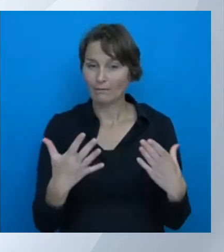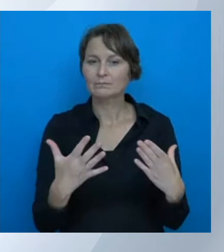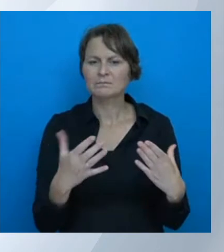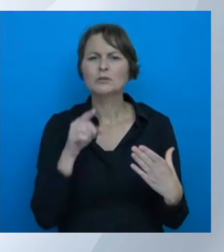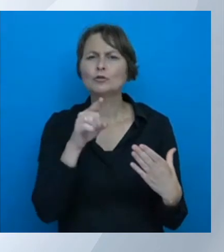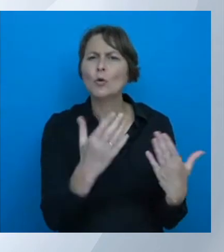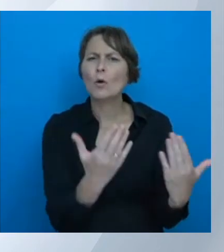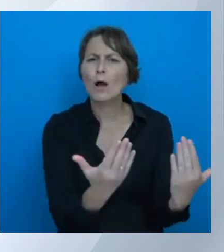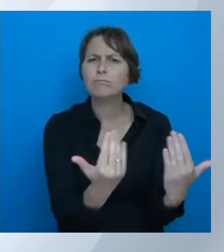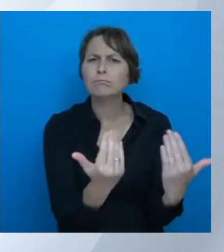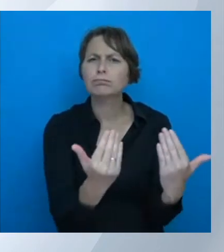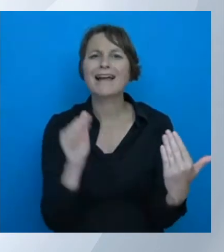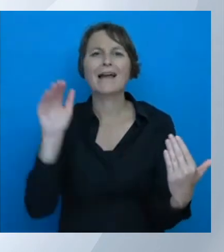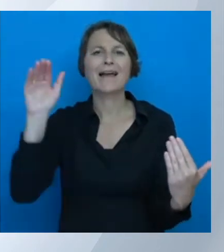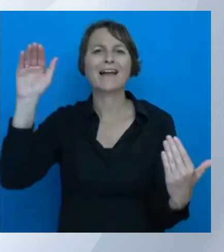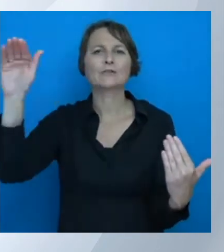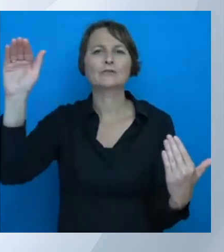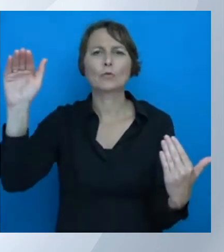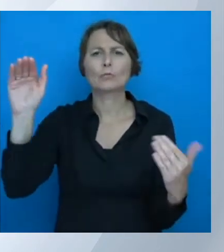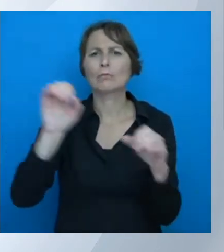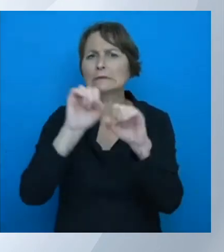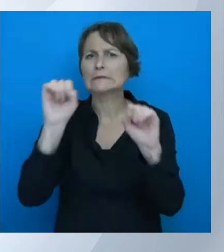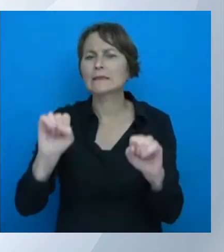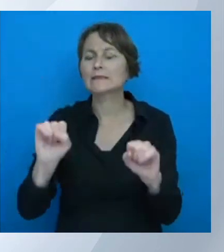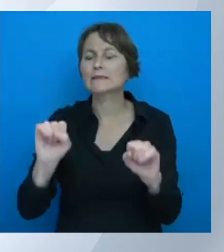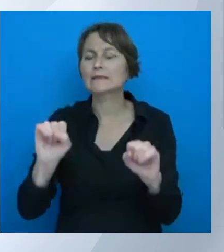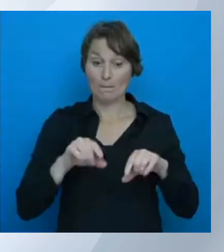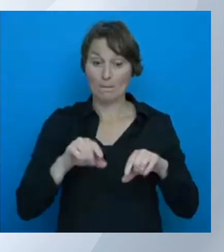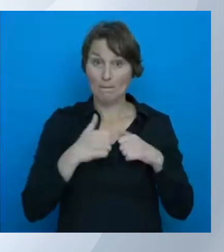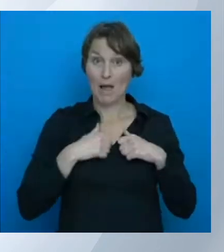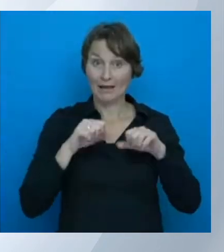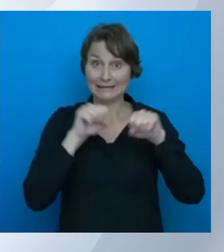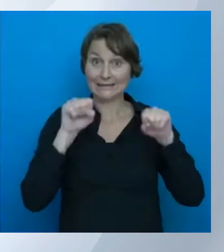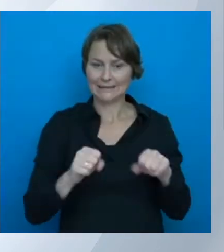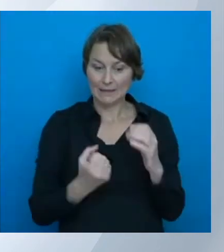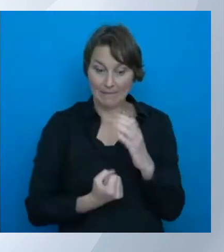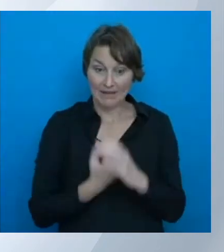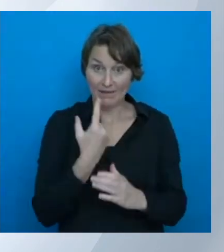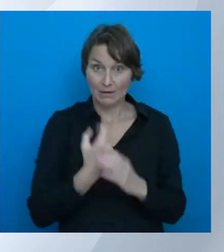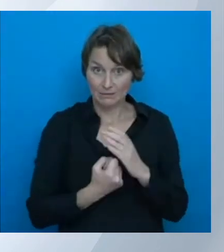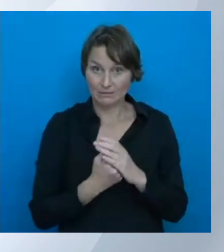external systems based on some events happening in your system. So for example, in this case,